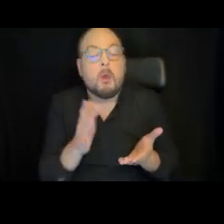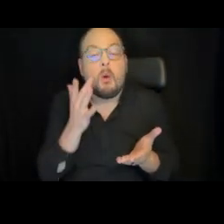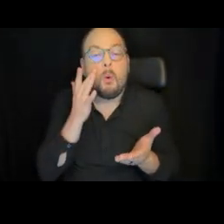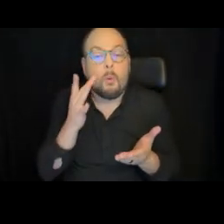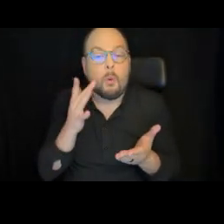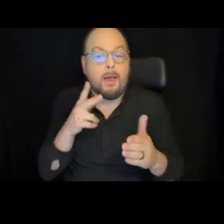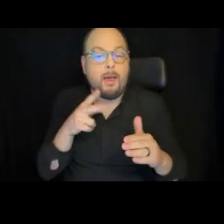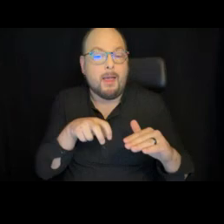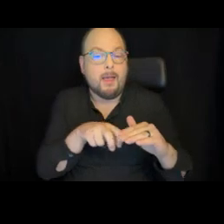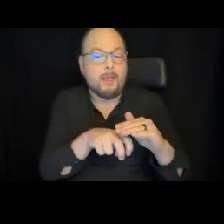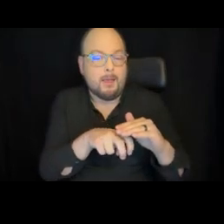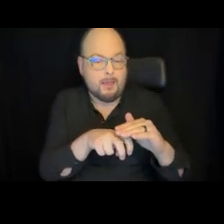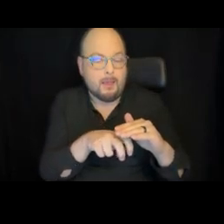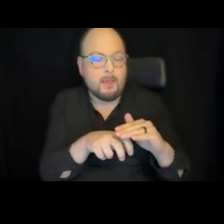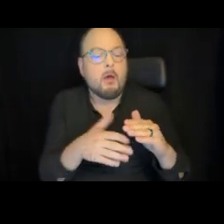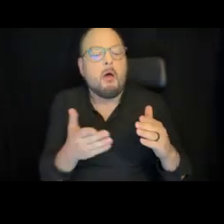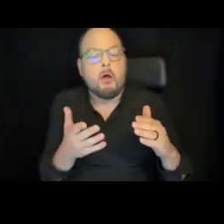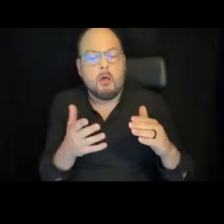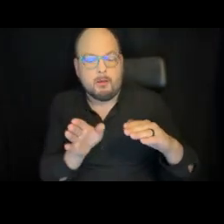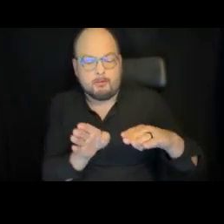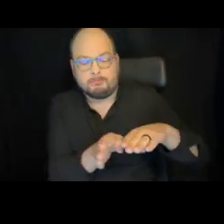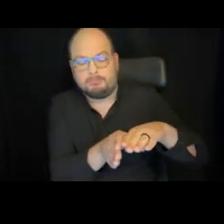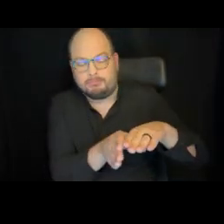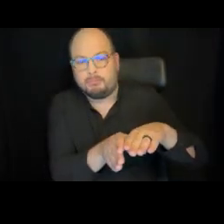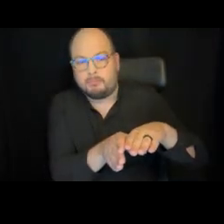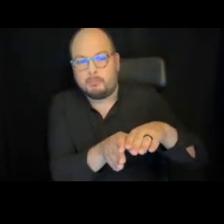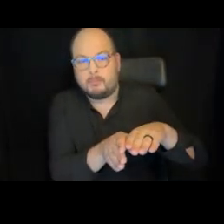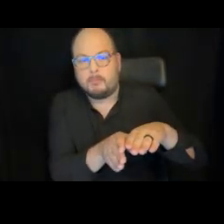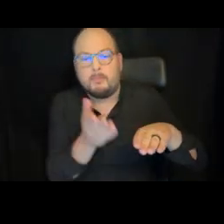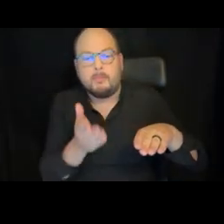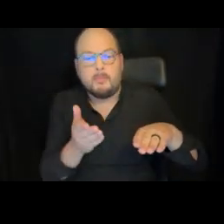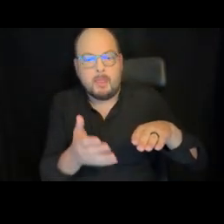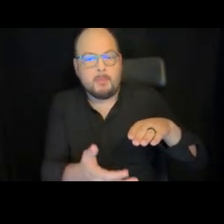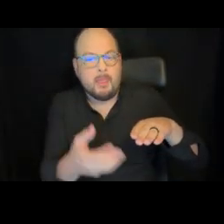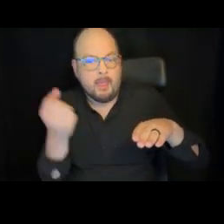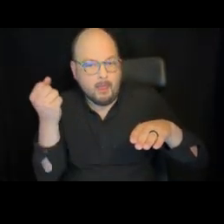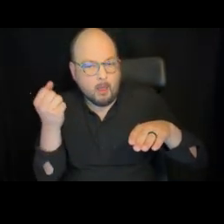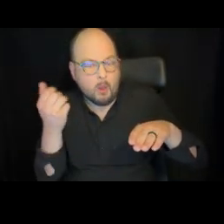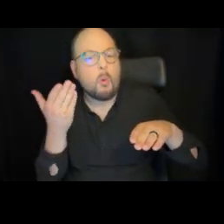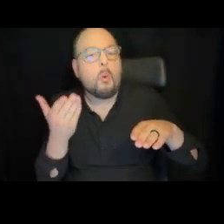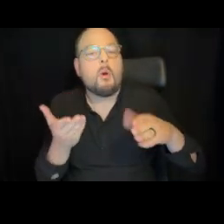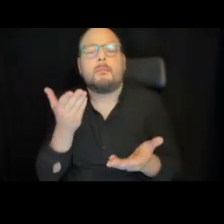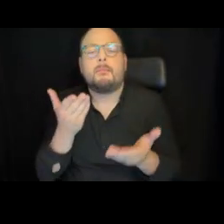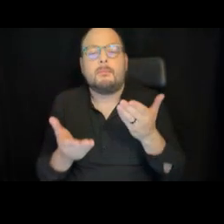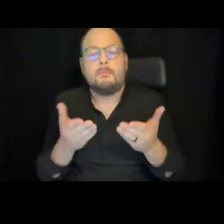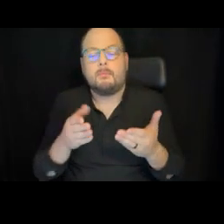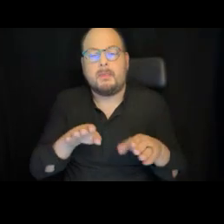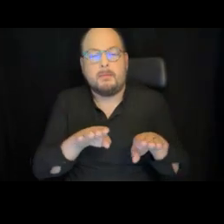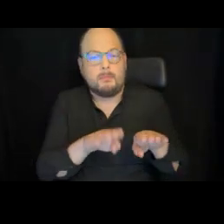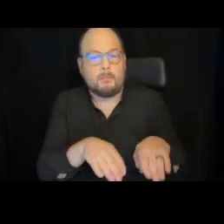concealed by a removable or otherwise adaptable base cabinet.